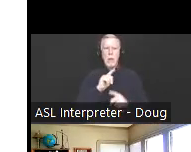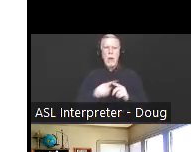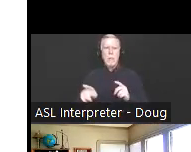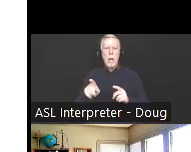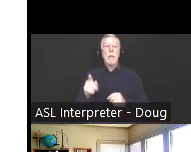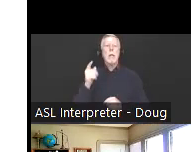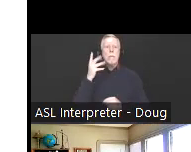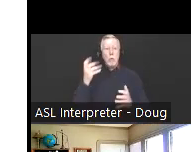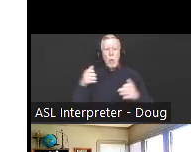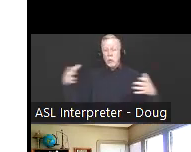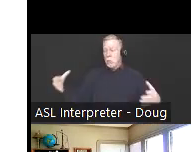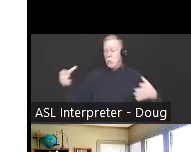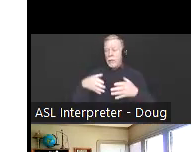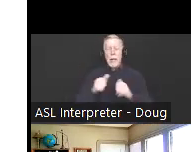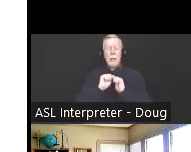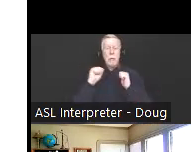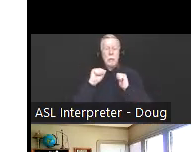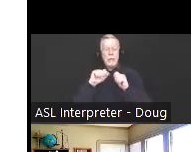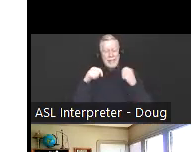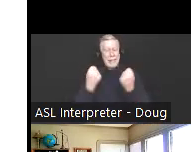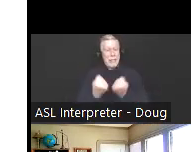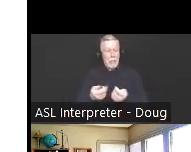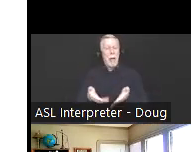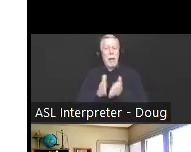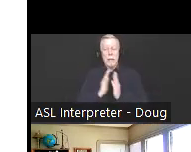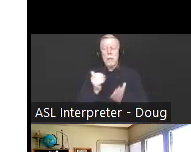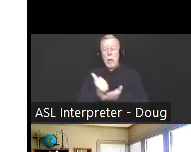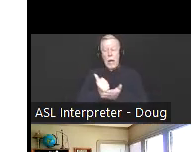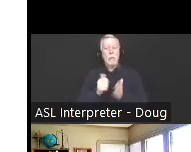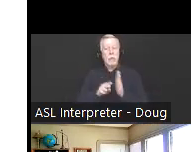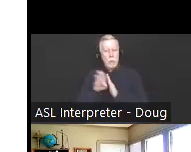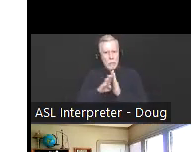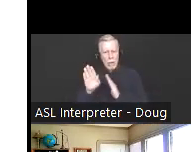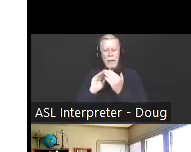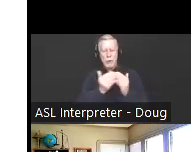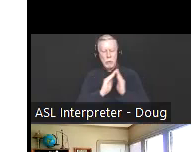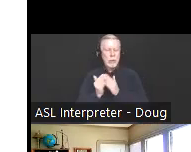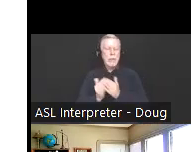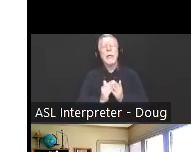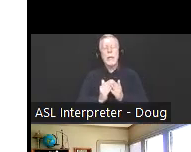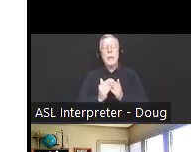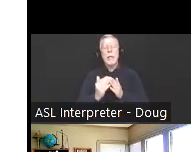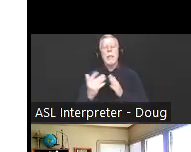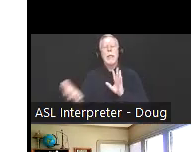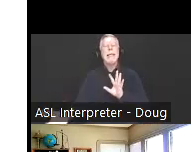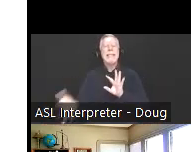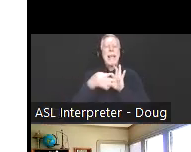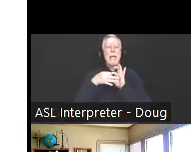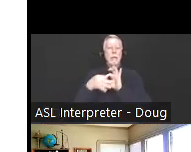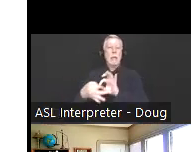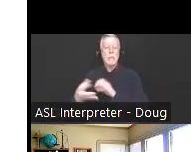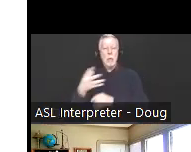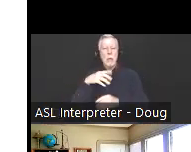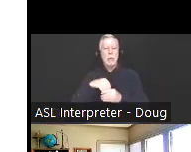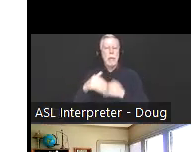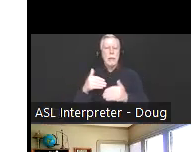on helping you to design a collaborative or community engagement process, I strongly recommend that you spend time